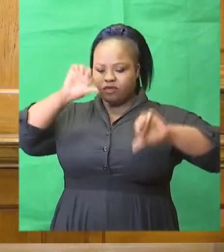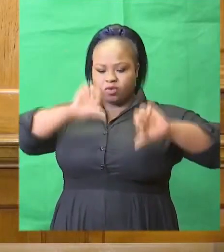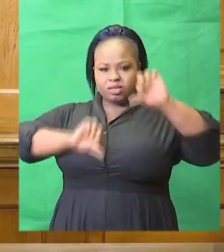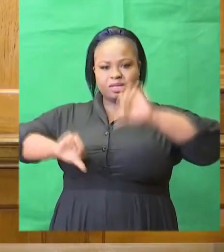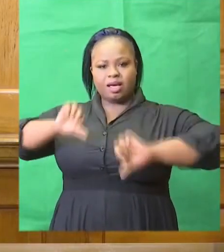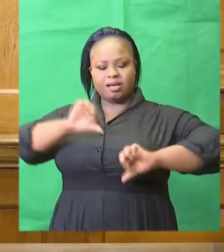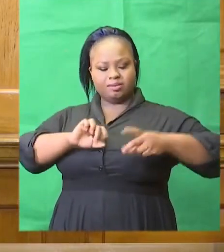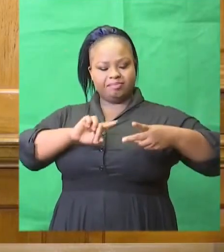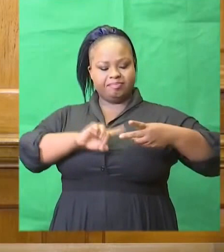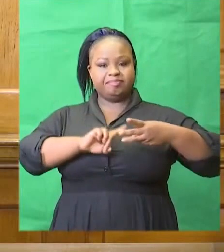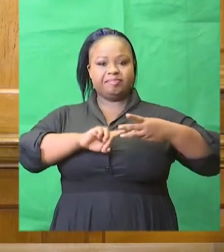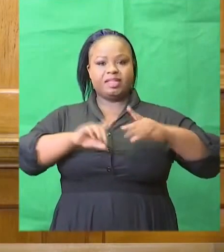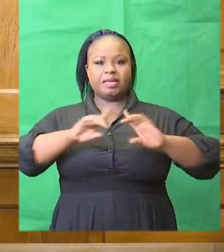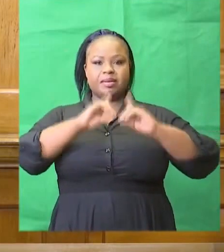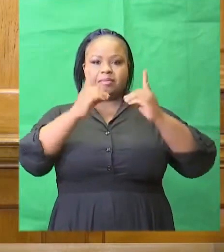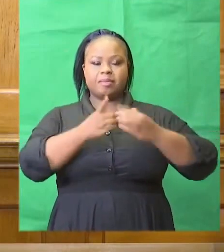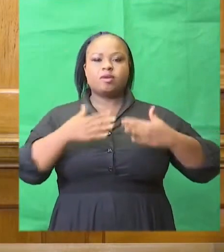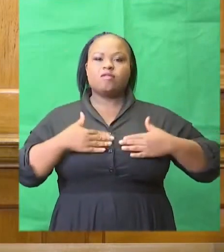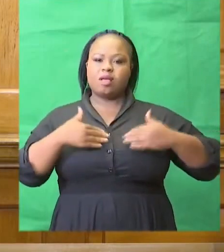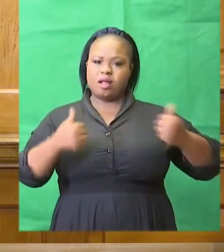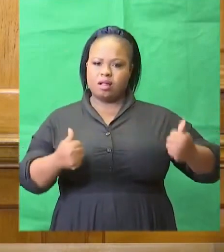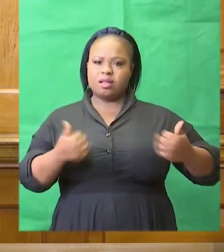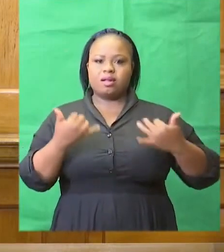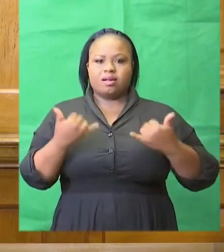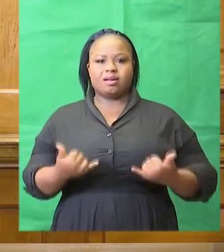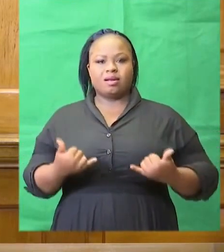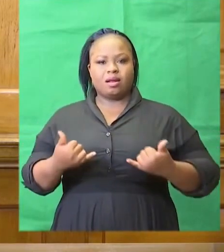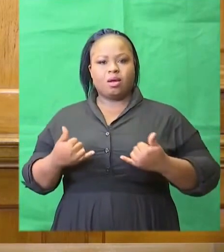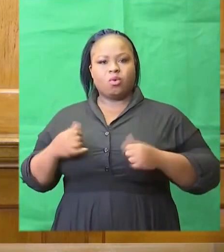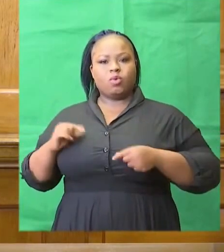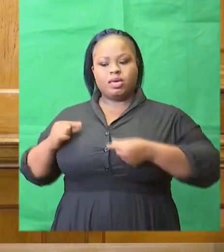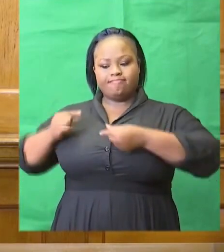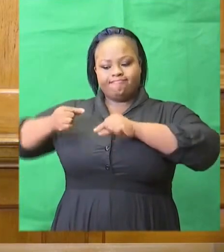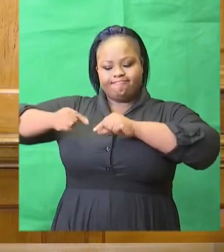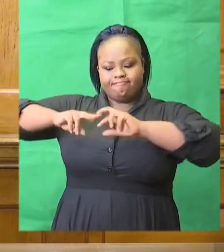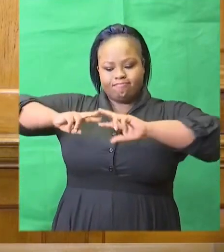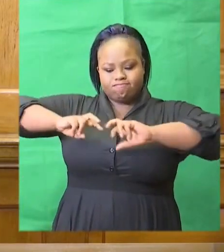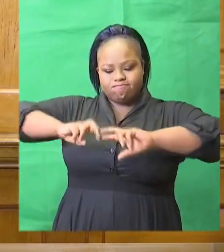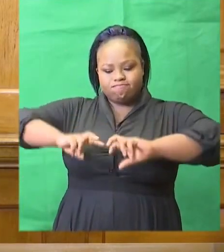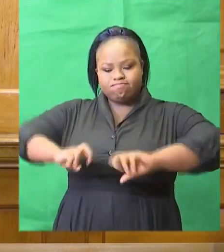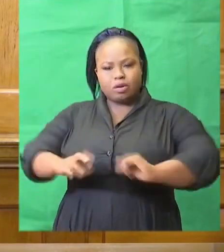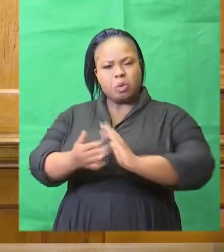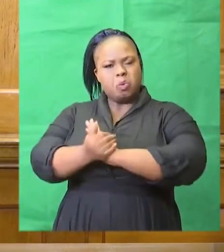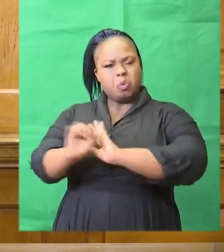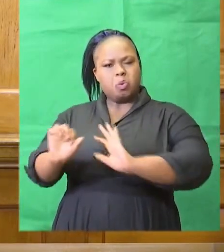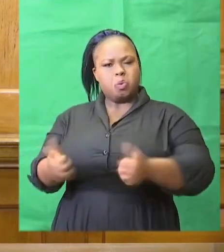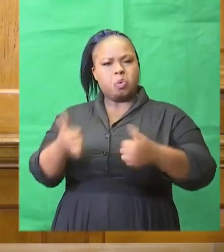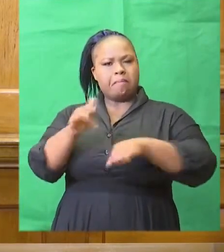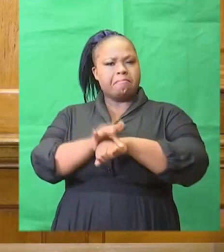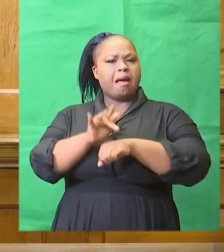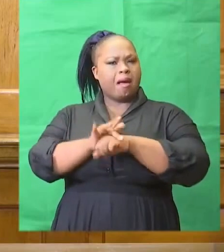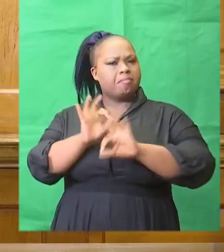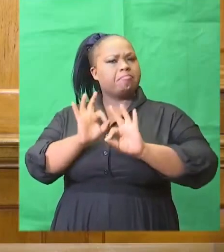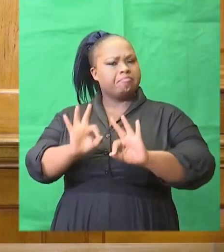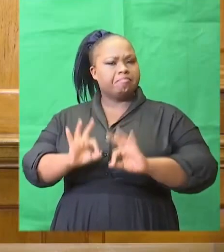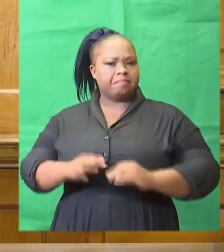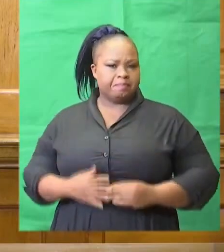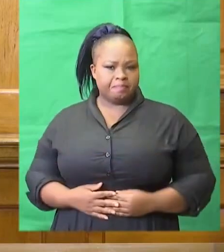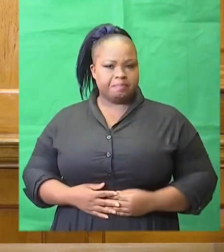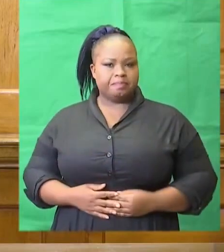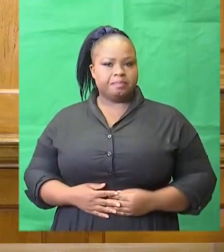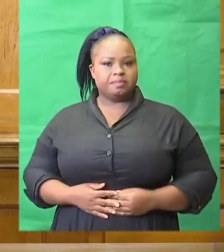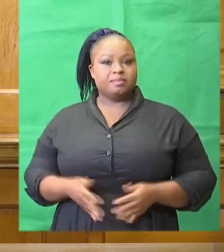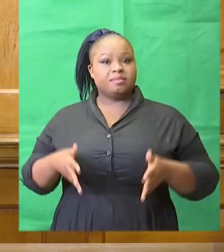health departments, have made in our genomic surveillance capabilities. We are one of